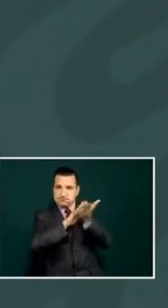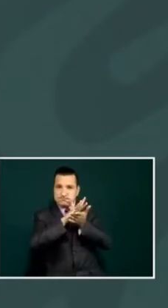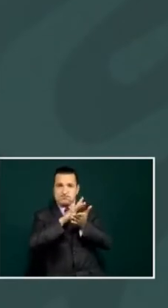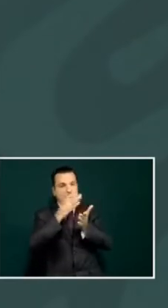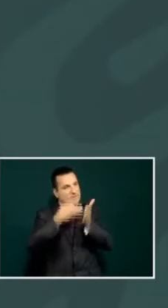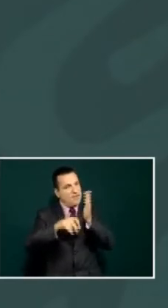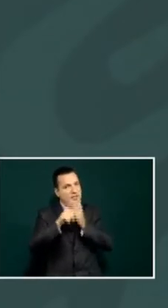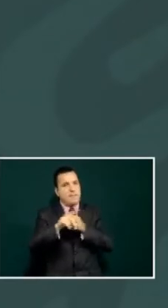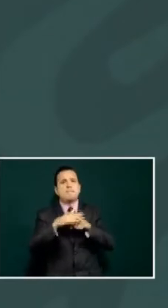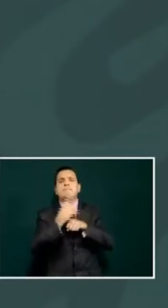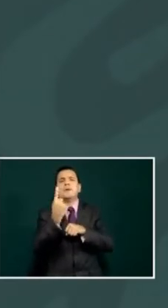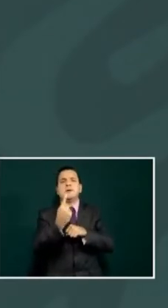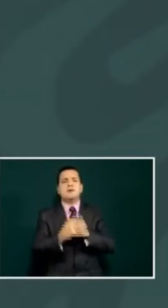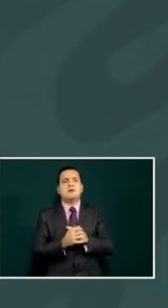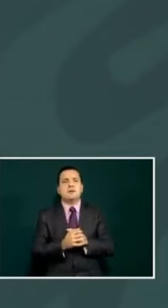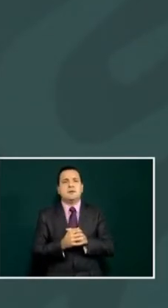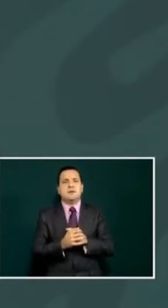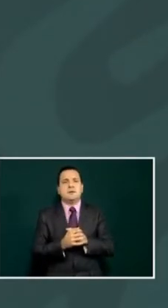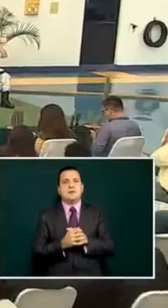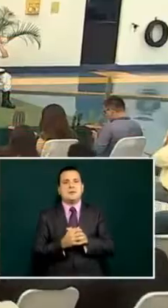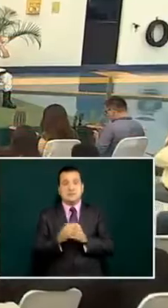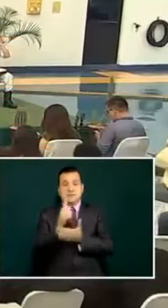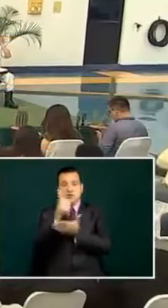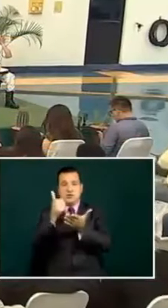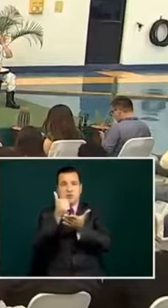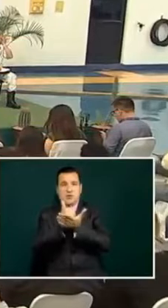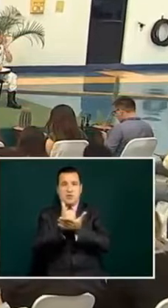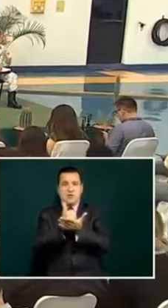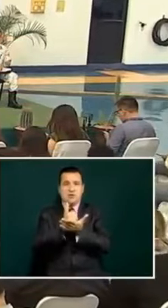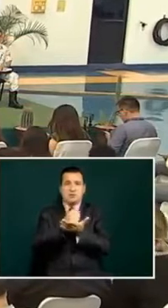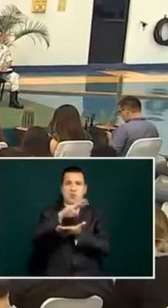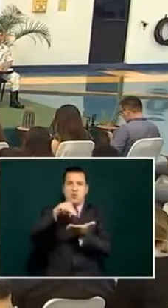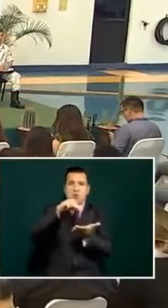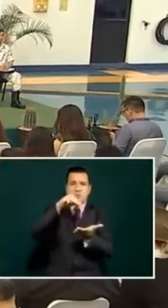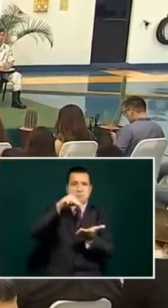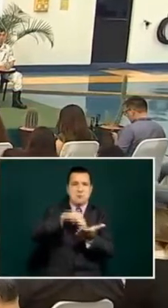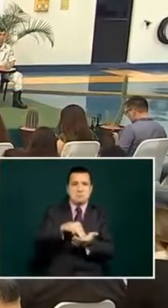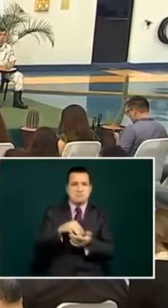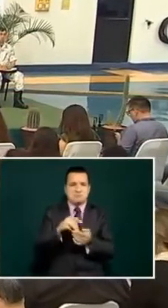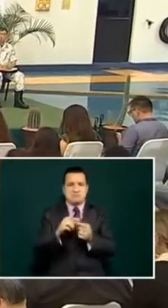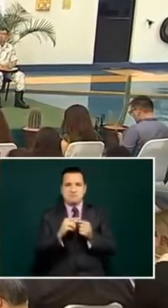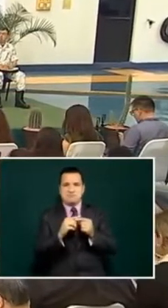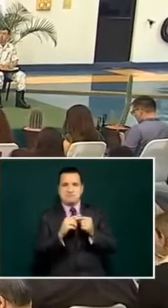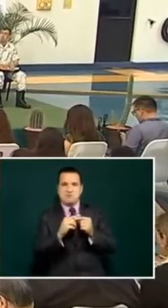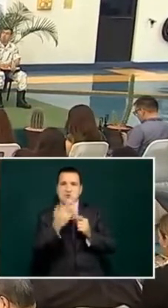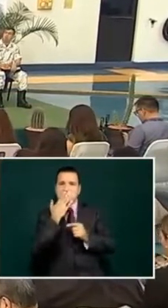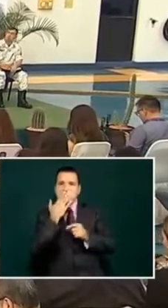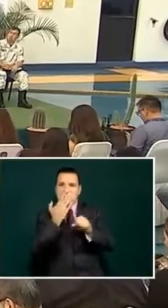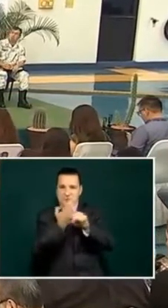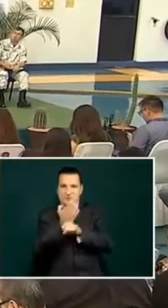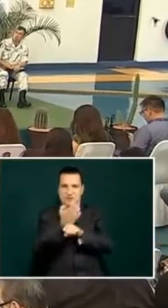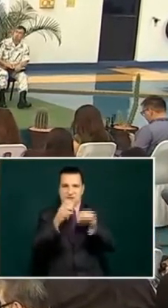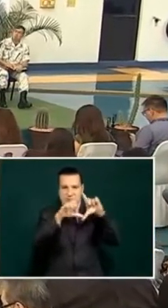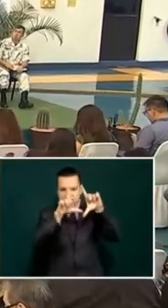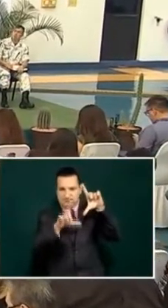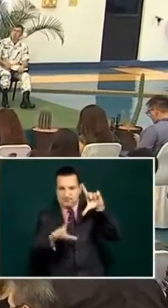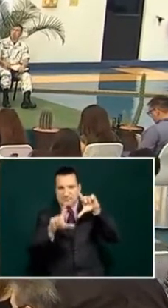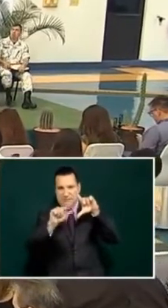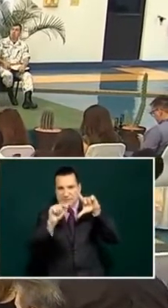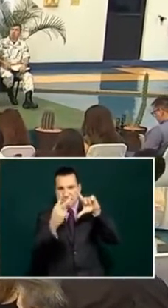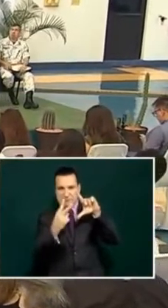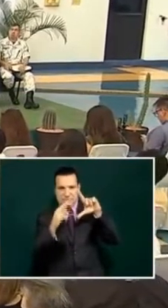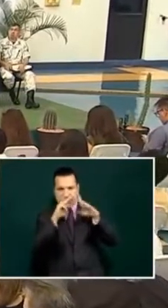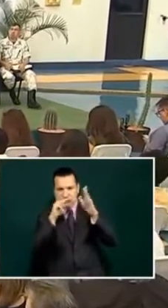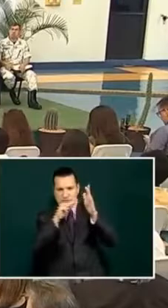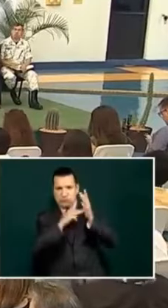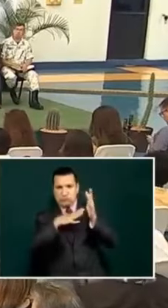borderline area because in the cities and municipalities of sodor Sonora